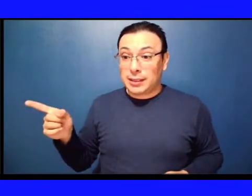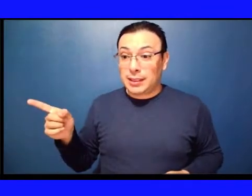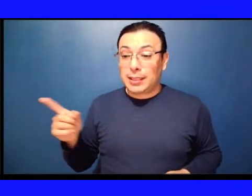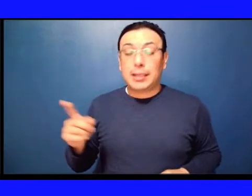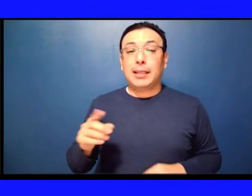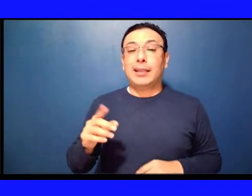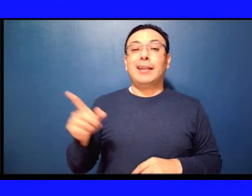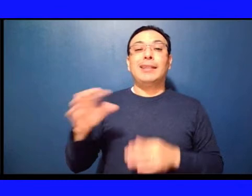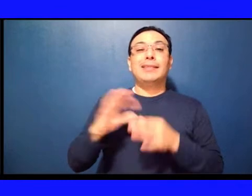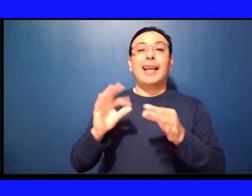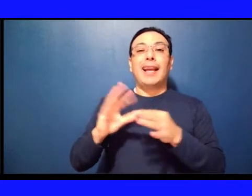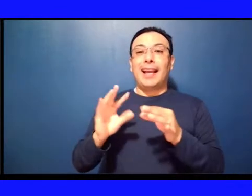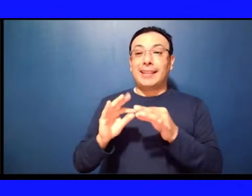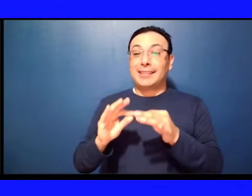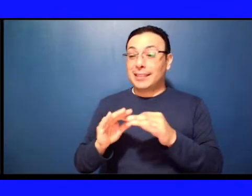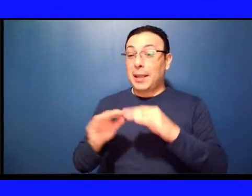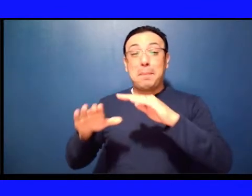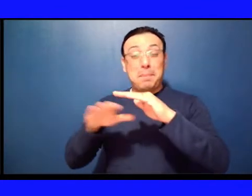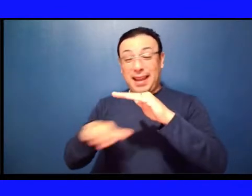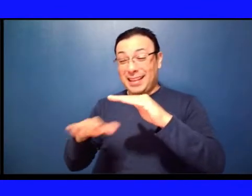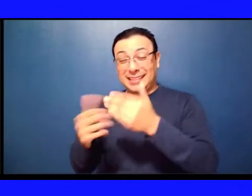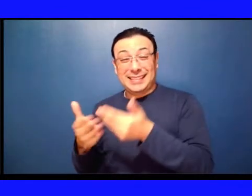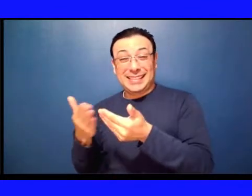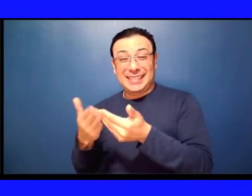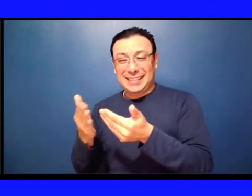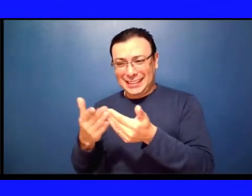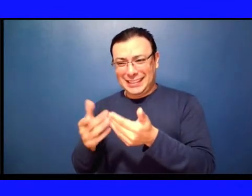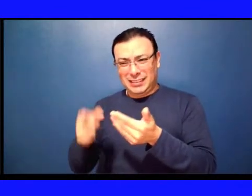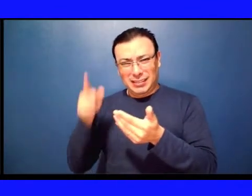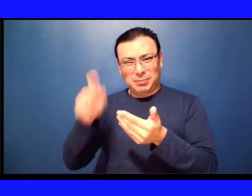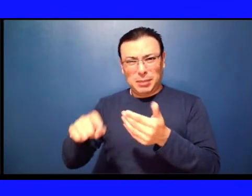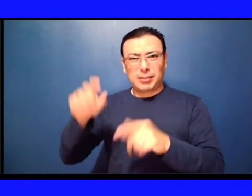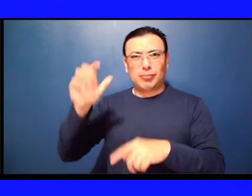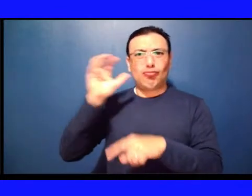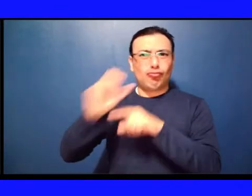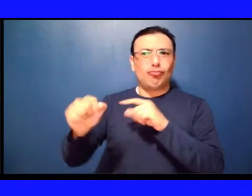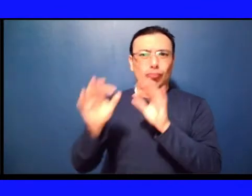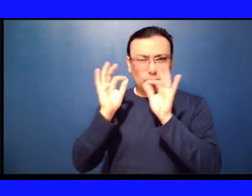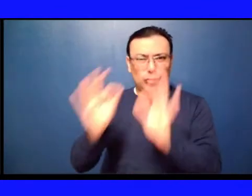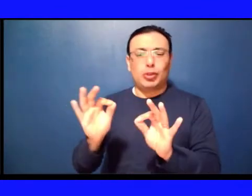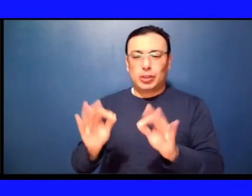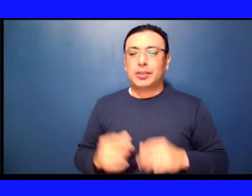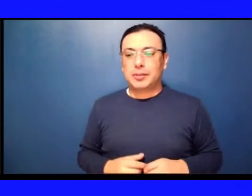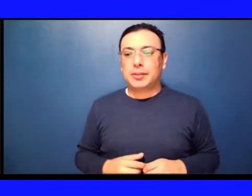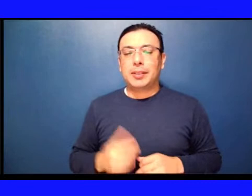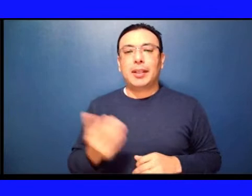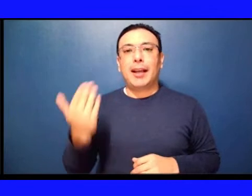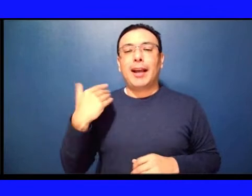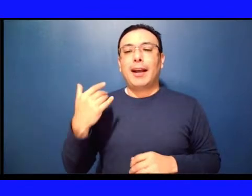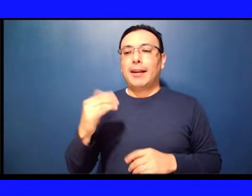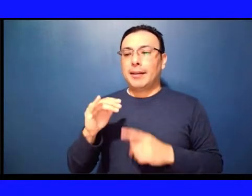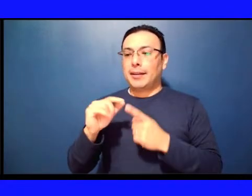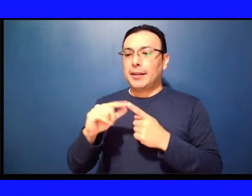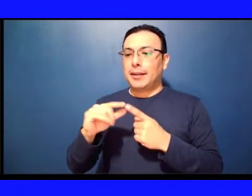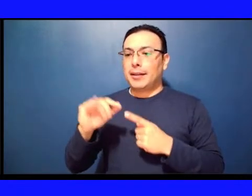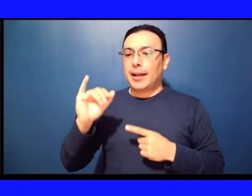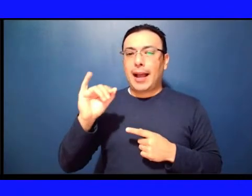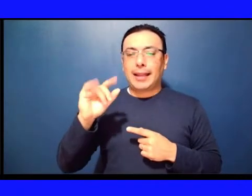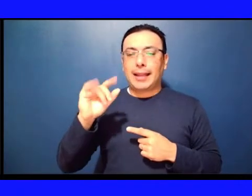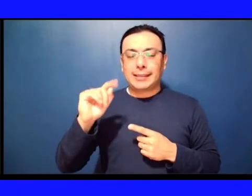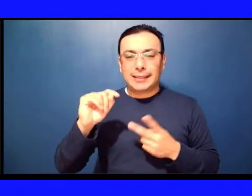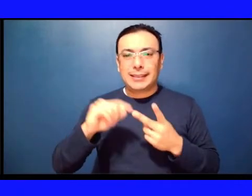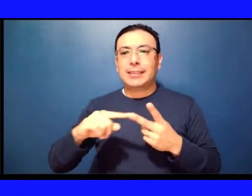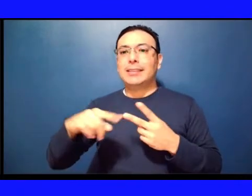for growth and improvement in pharmacy and supply chain. And then, our nurse staffing and physician workforce plans around the